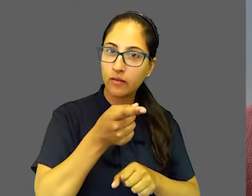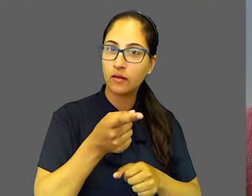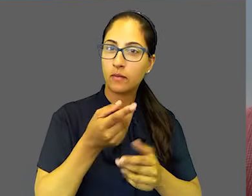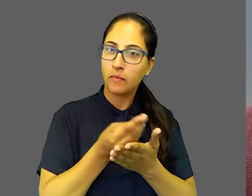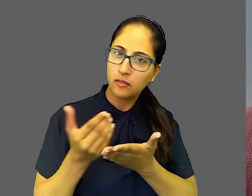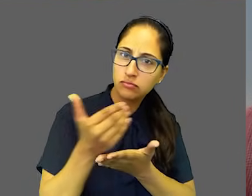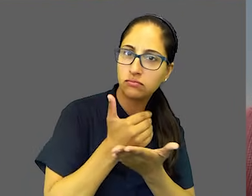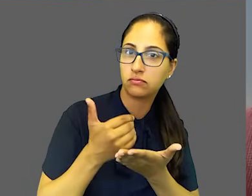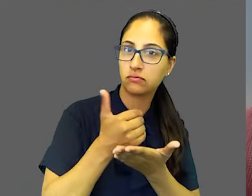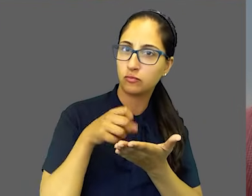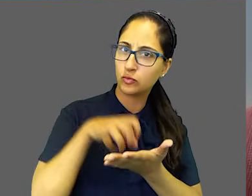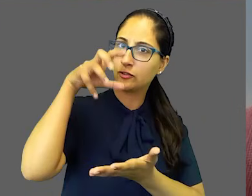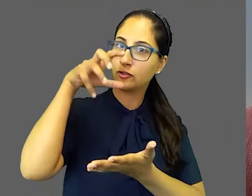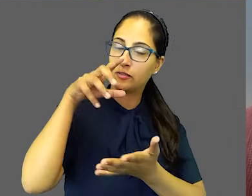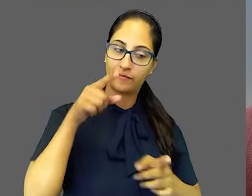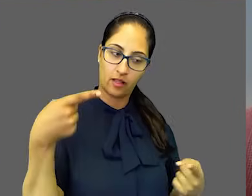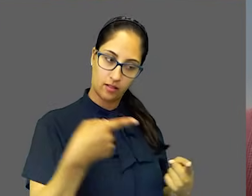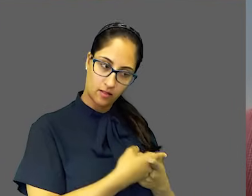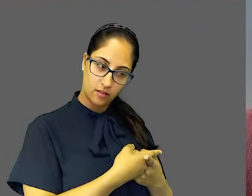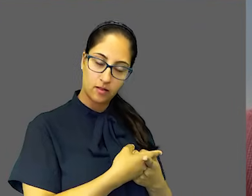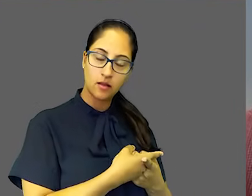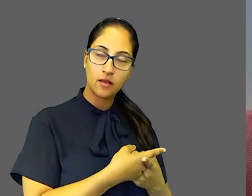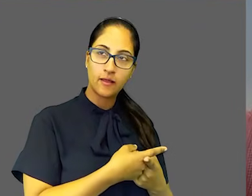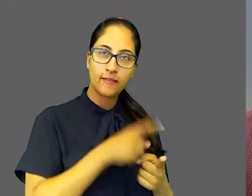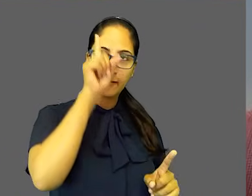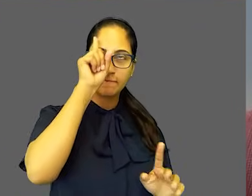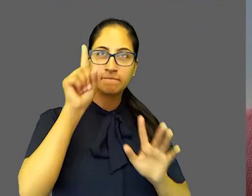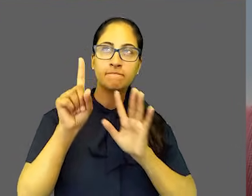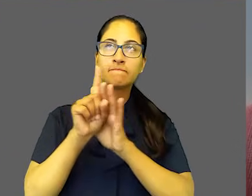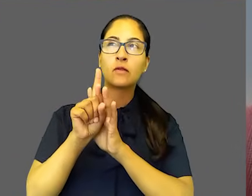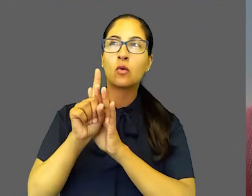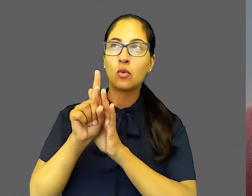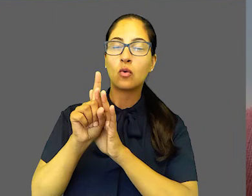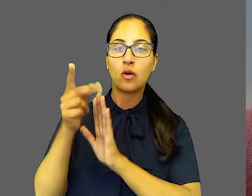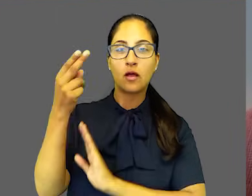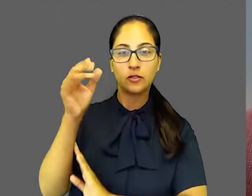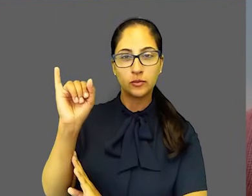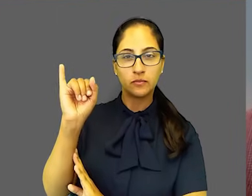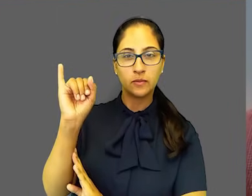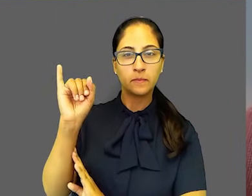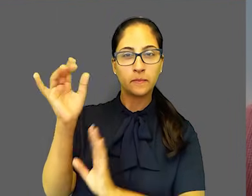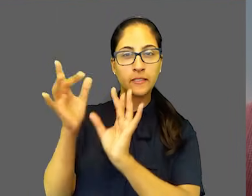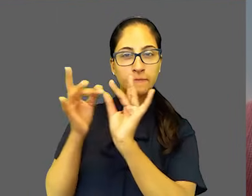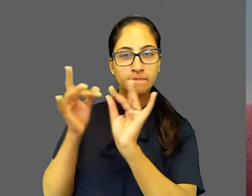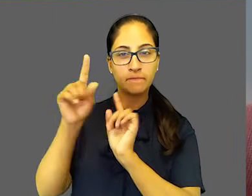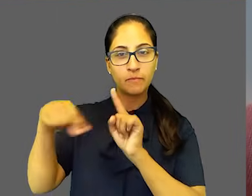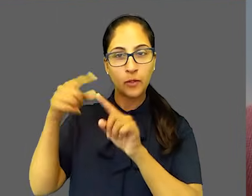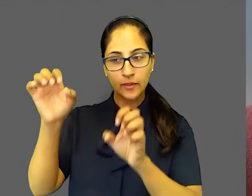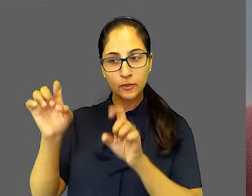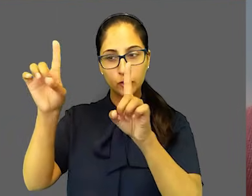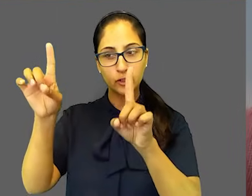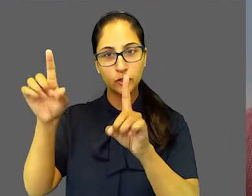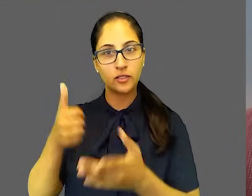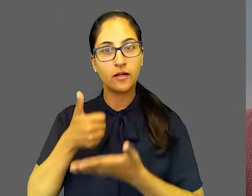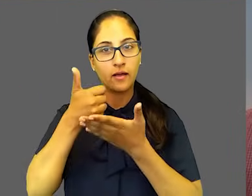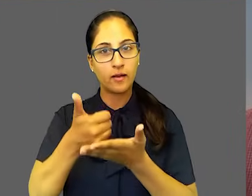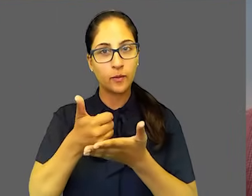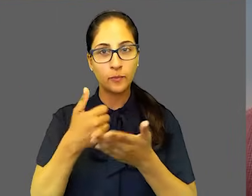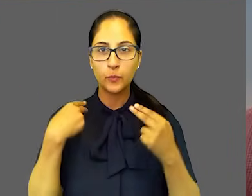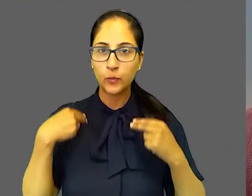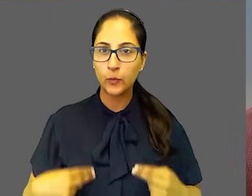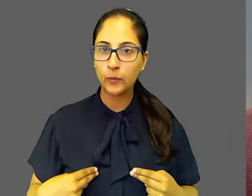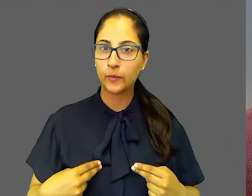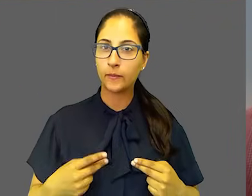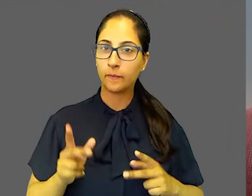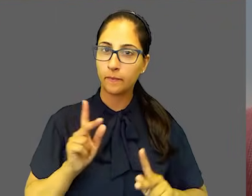me understand the role of education in human development. And so when STEP rolled around,